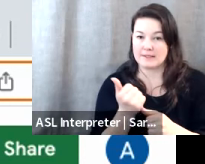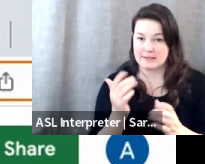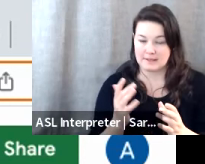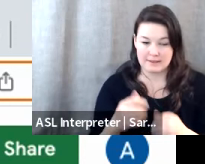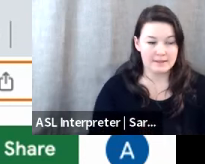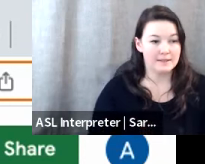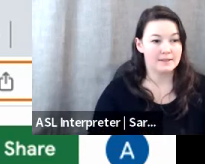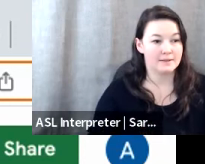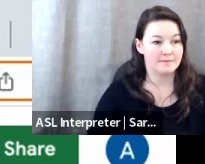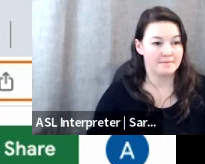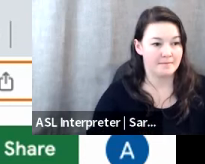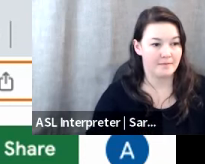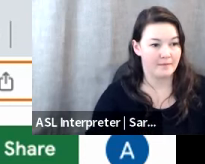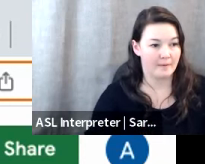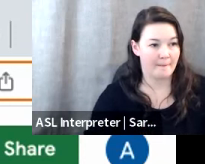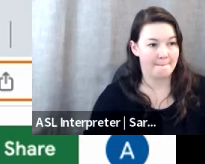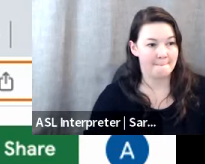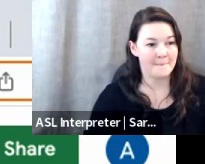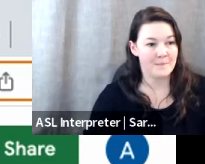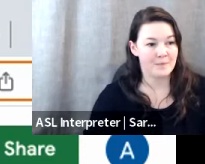subvenciones y asistencia técnica.